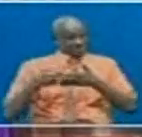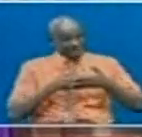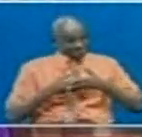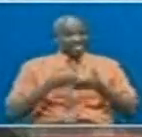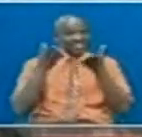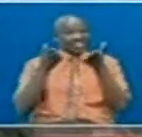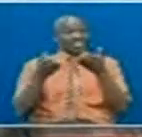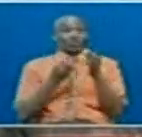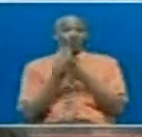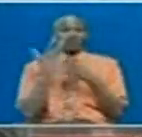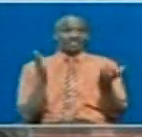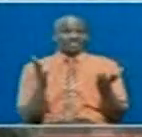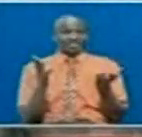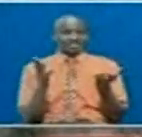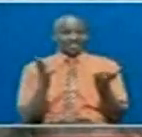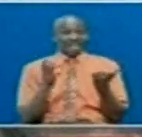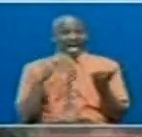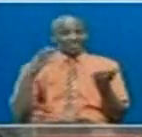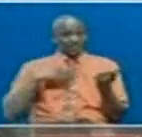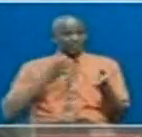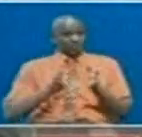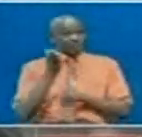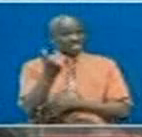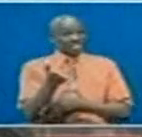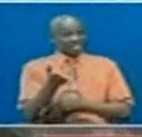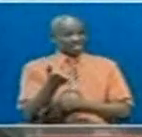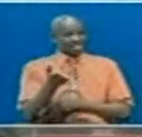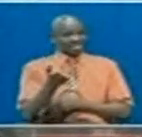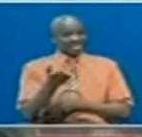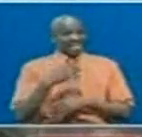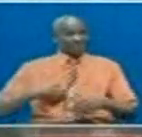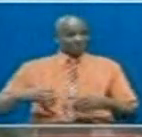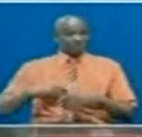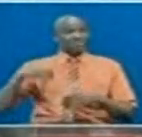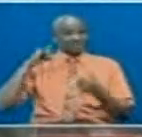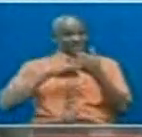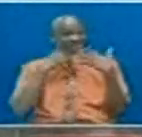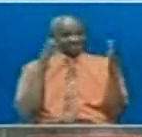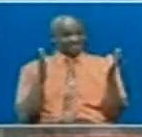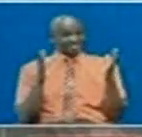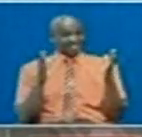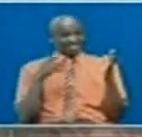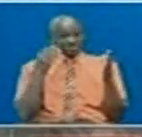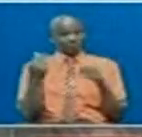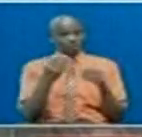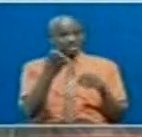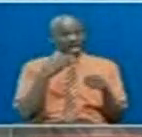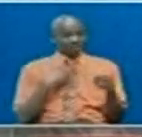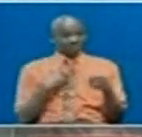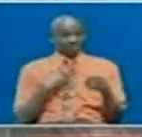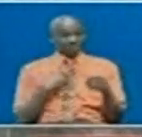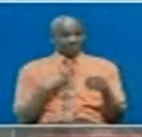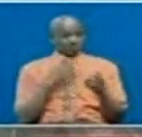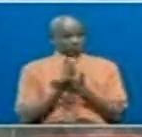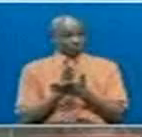us. There are some people who are born here as refugees, but they are married and they have got children. All